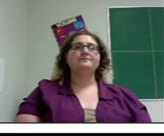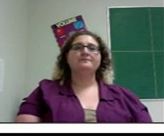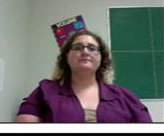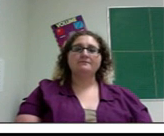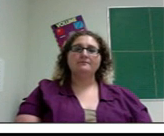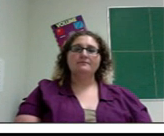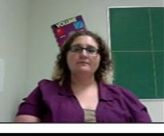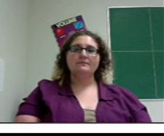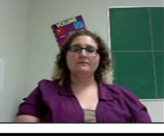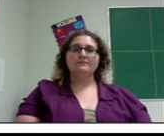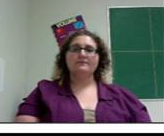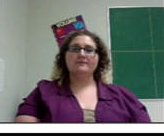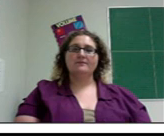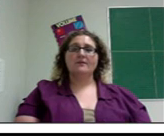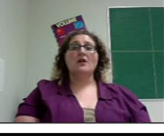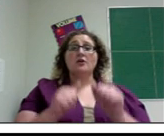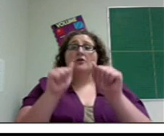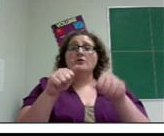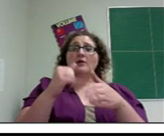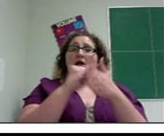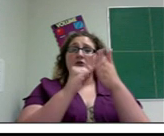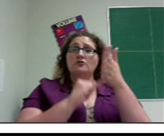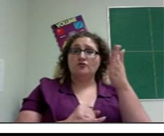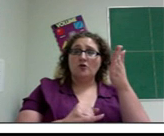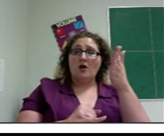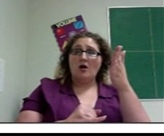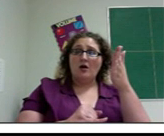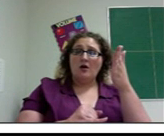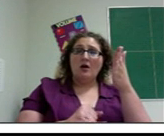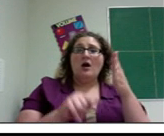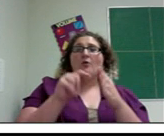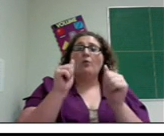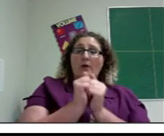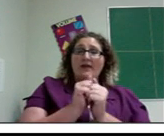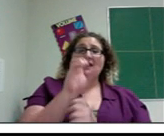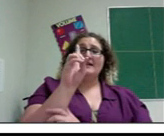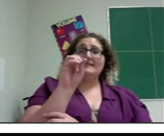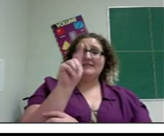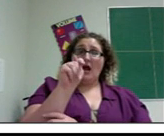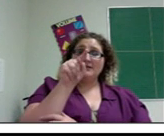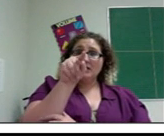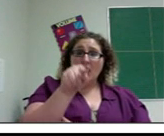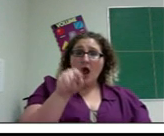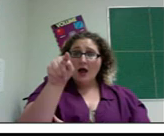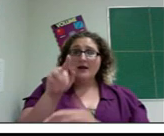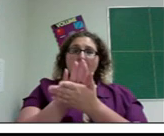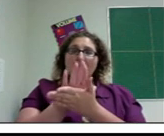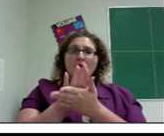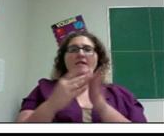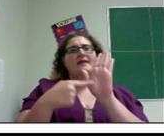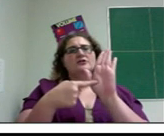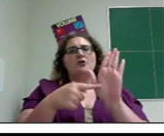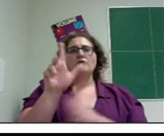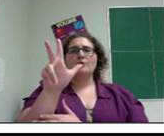You can draw an isometric drawing on isometric dot paper. It shows a 3D figure using a slanted line